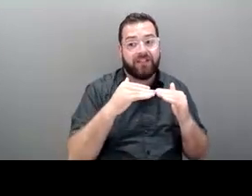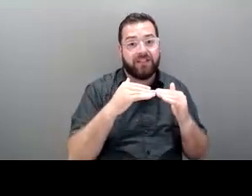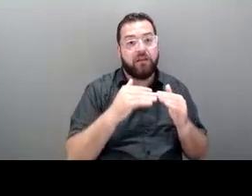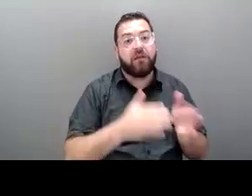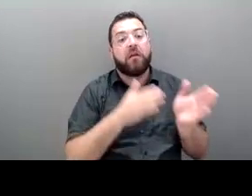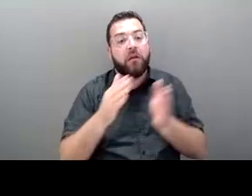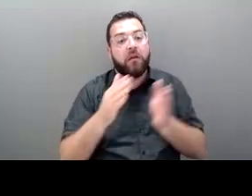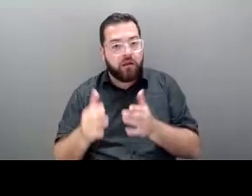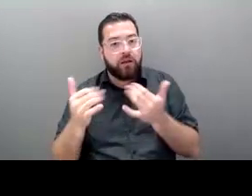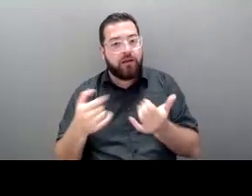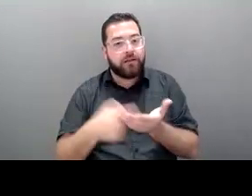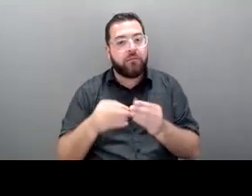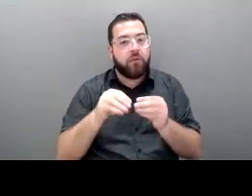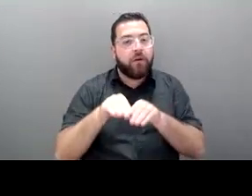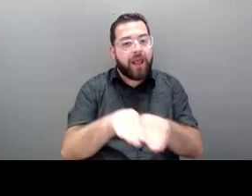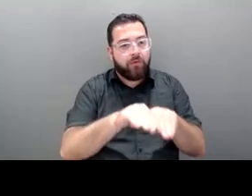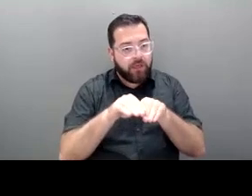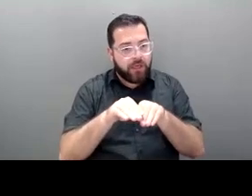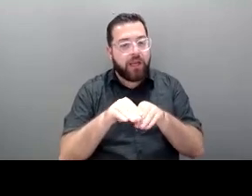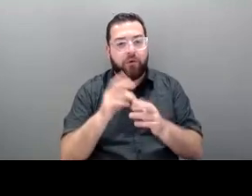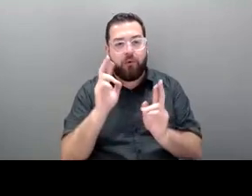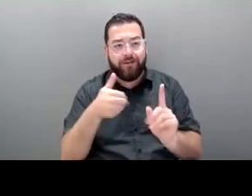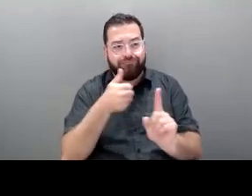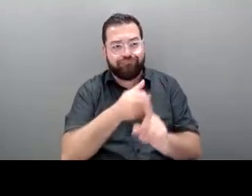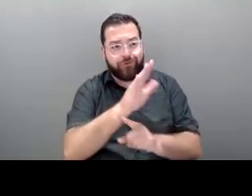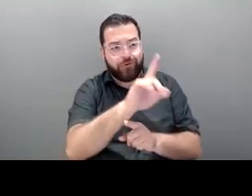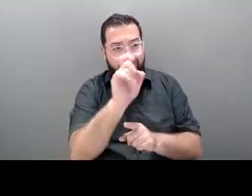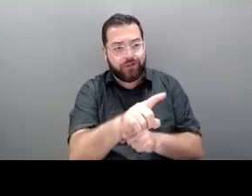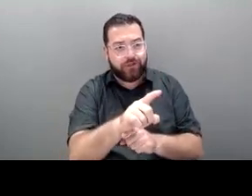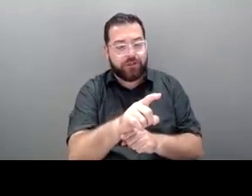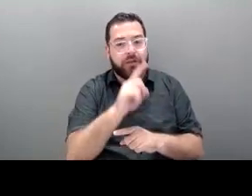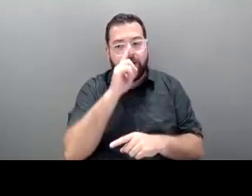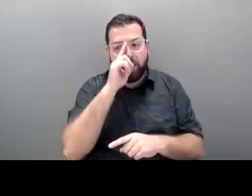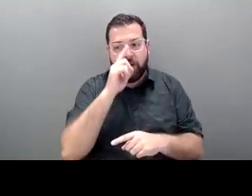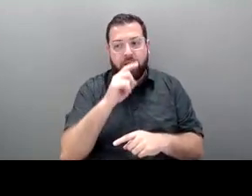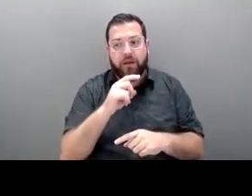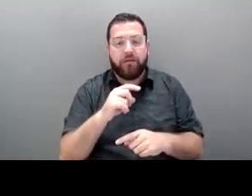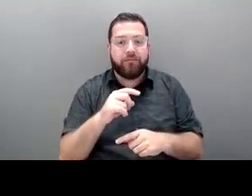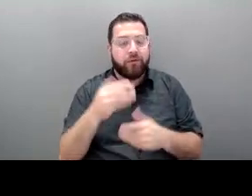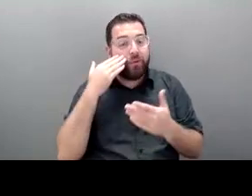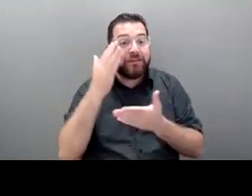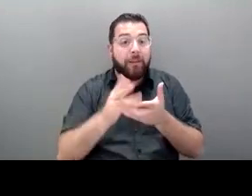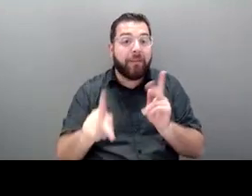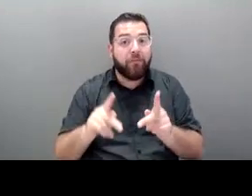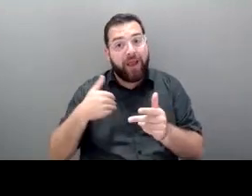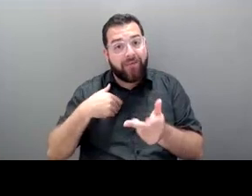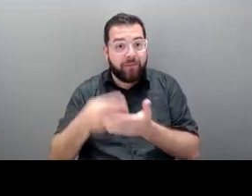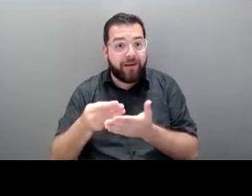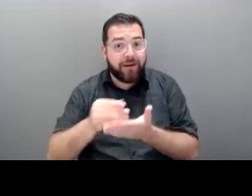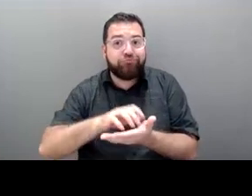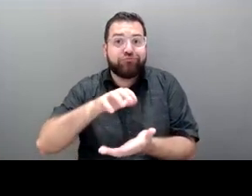into equity, and maybe going to your question, Lori, more than just can someone afford a pro subscription or not,